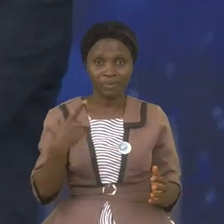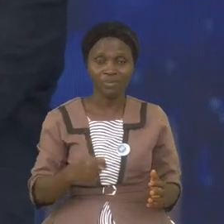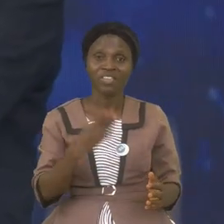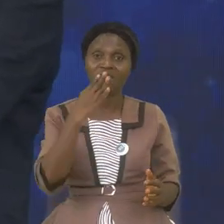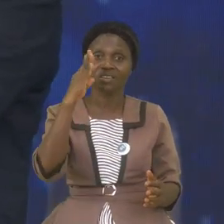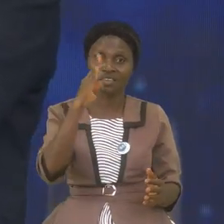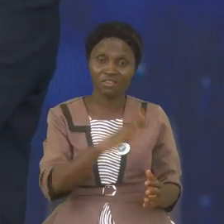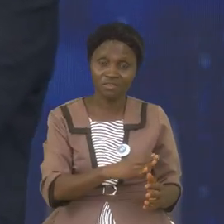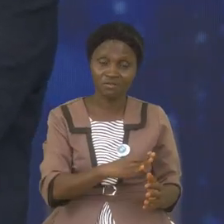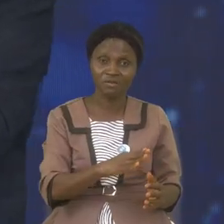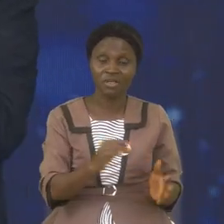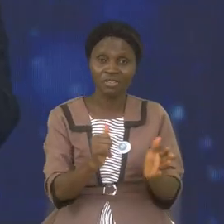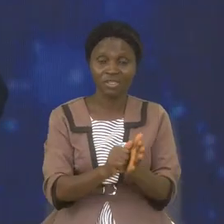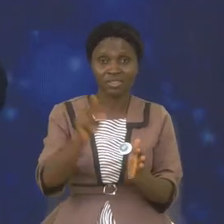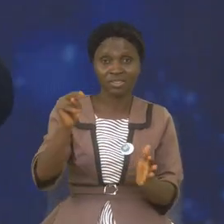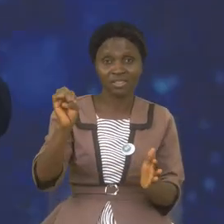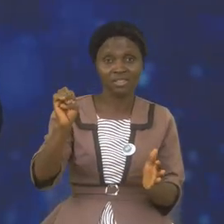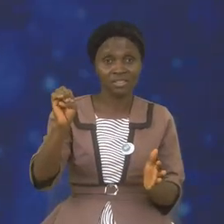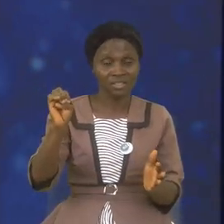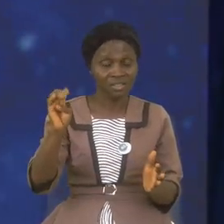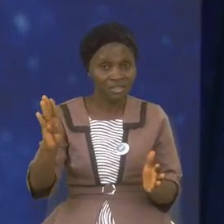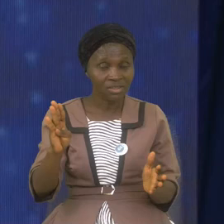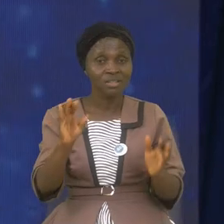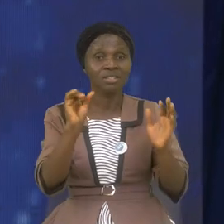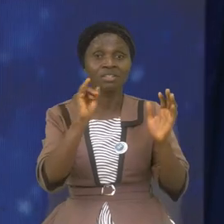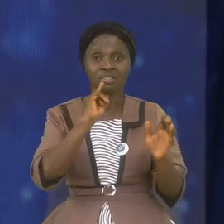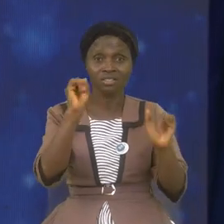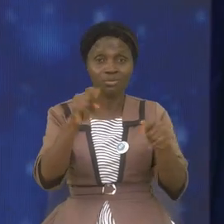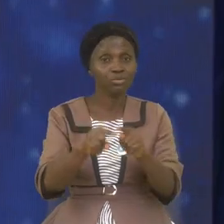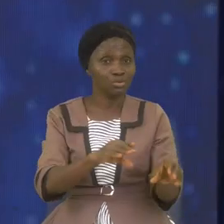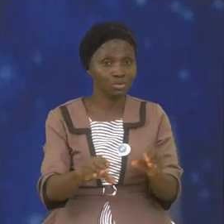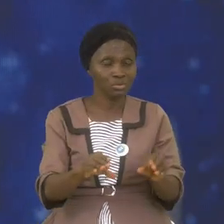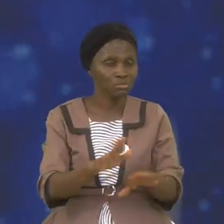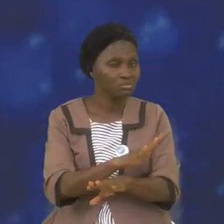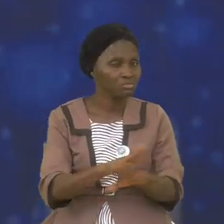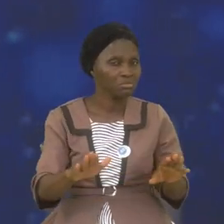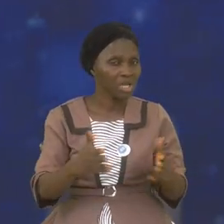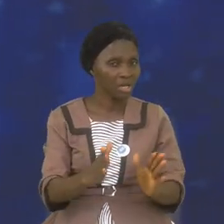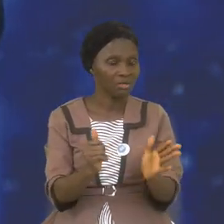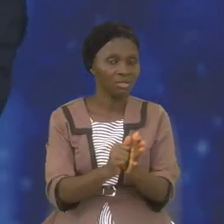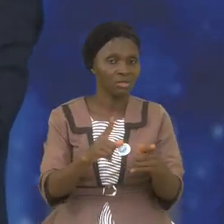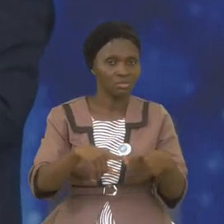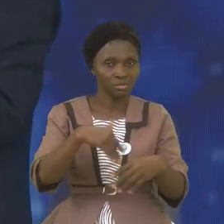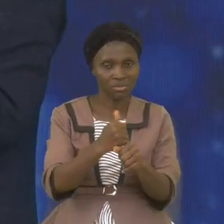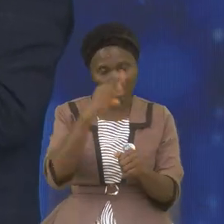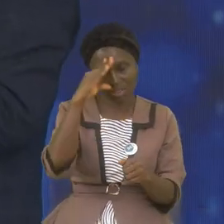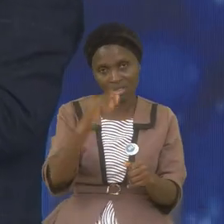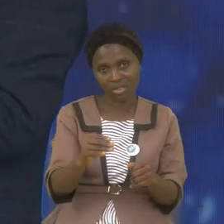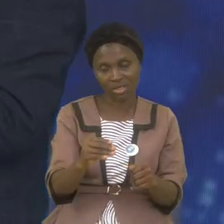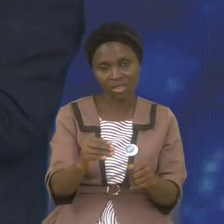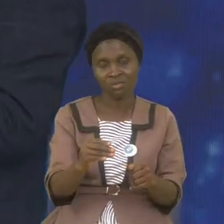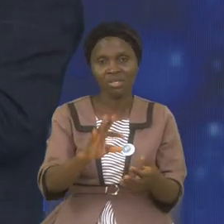that Nebuchadnezzar could do, he didn't allow that to make him misinterpret